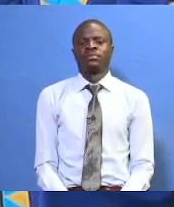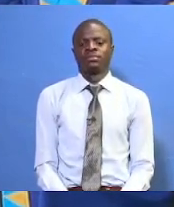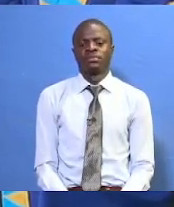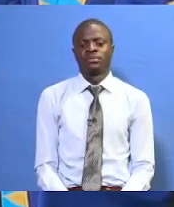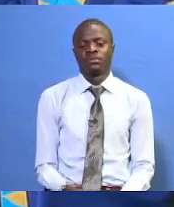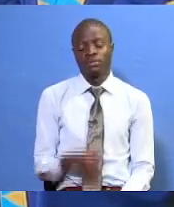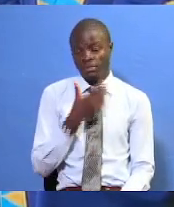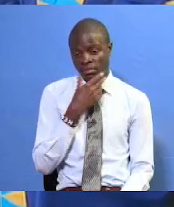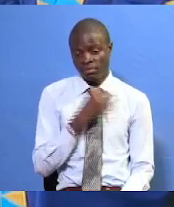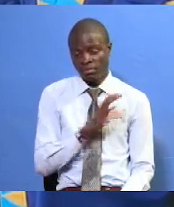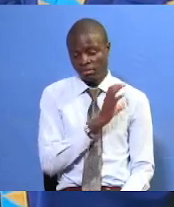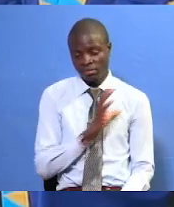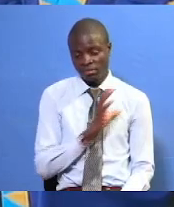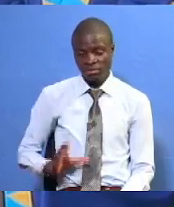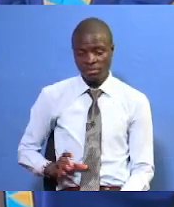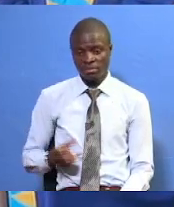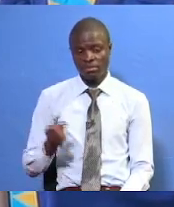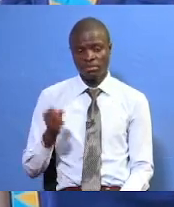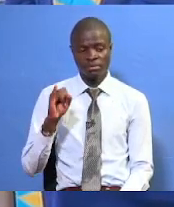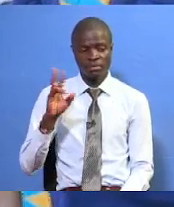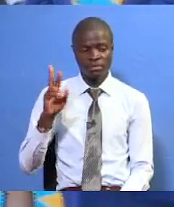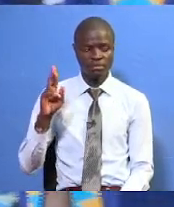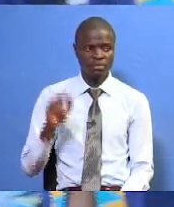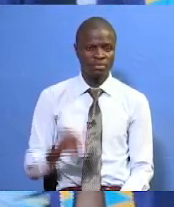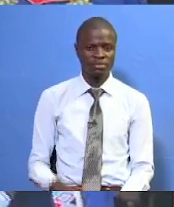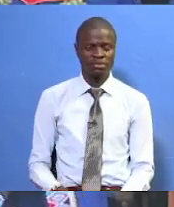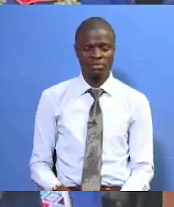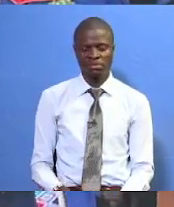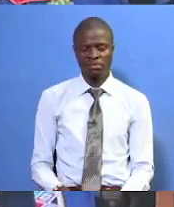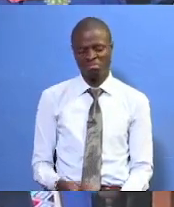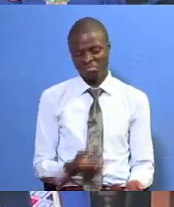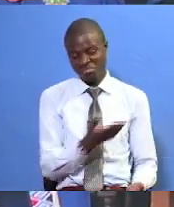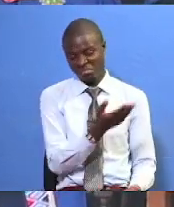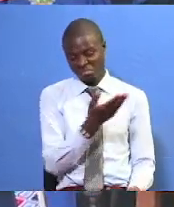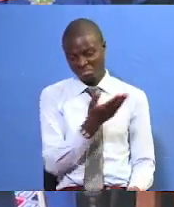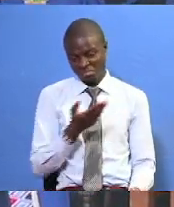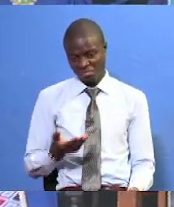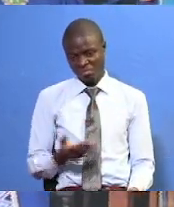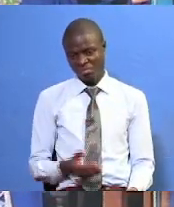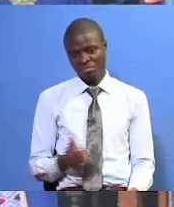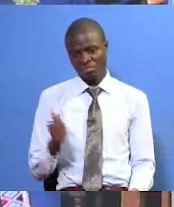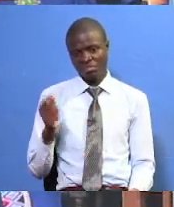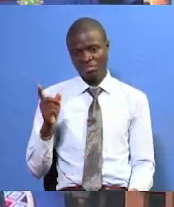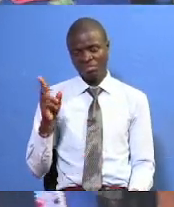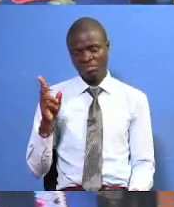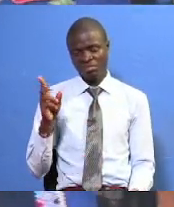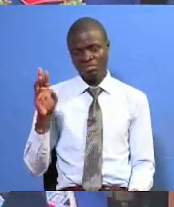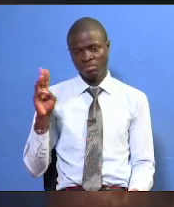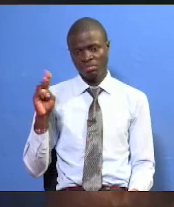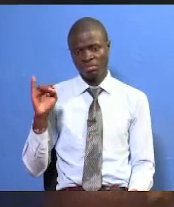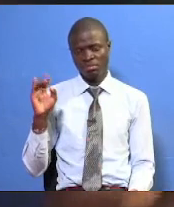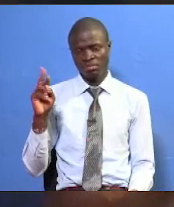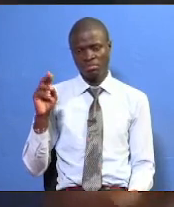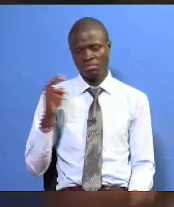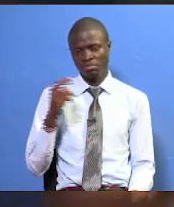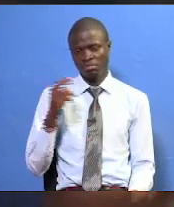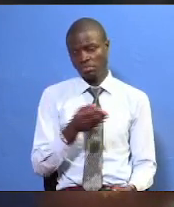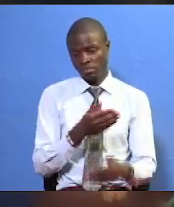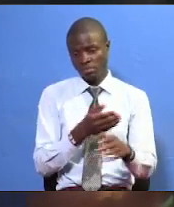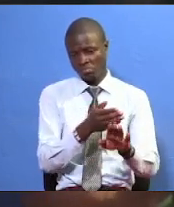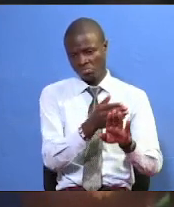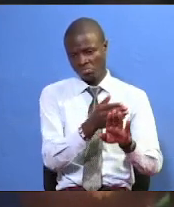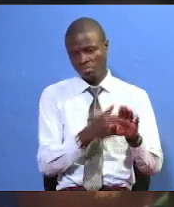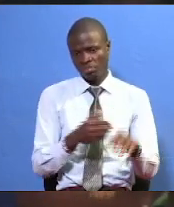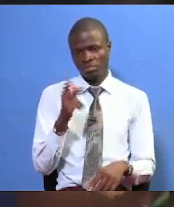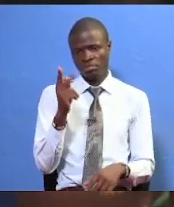Mr. Chancellor, sir, I now wish to invite an alumnus of Kenyatta University to address the congregation.